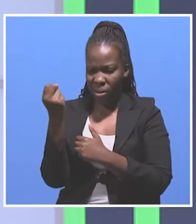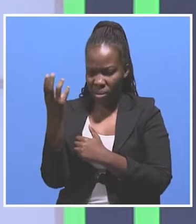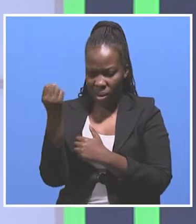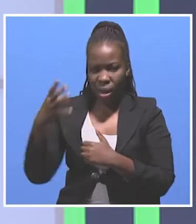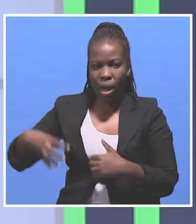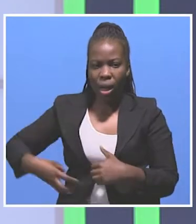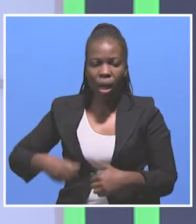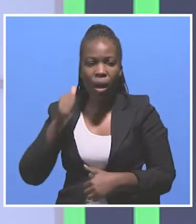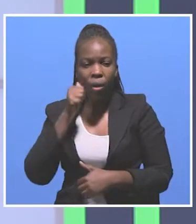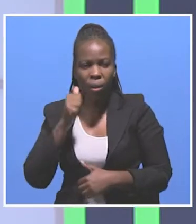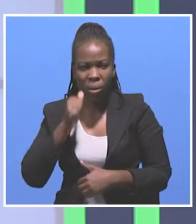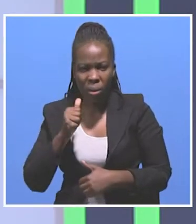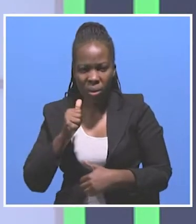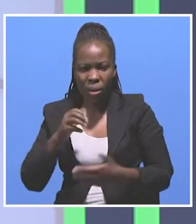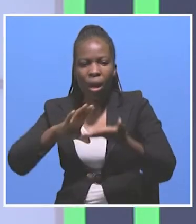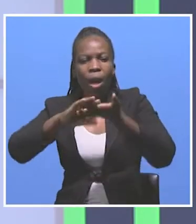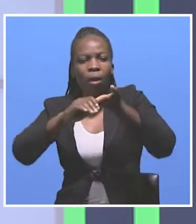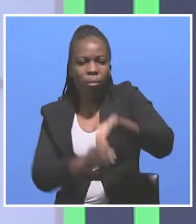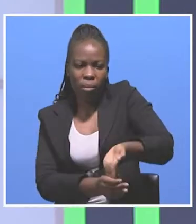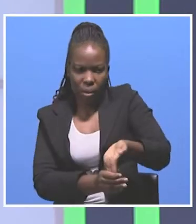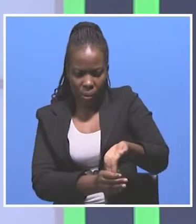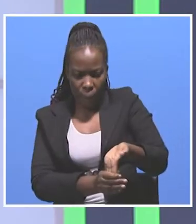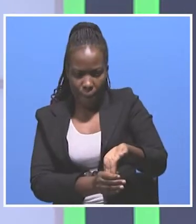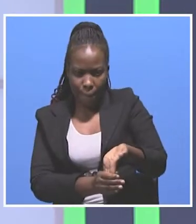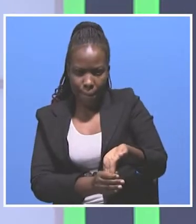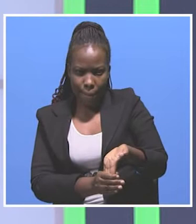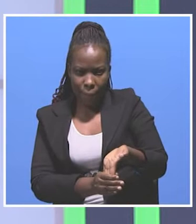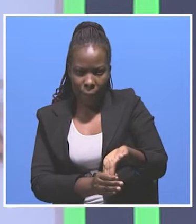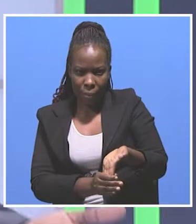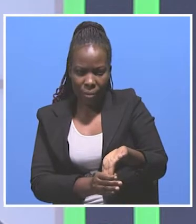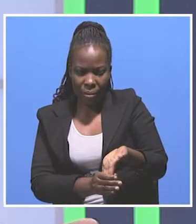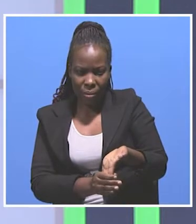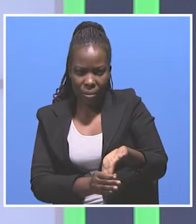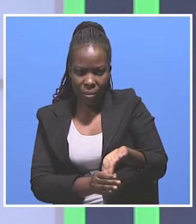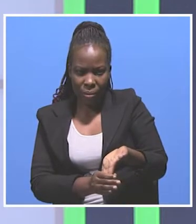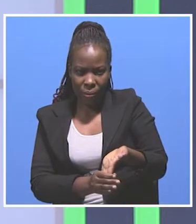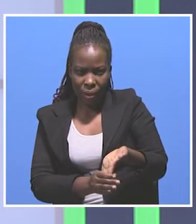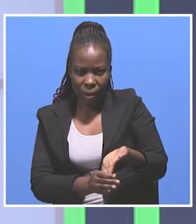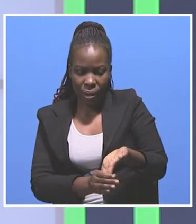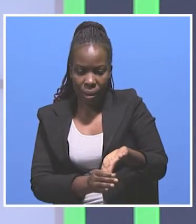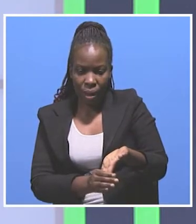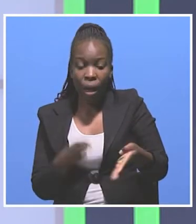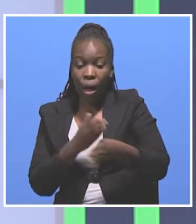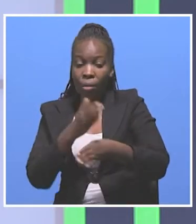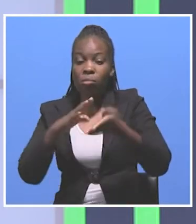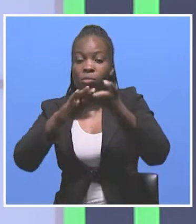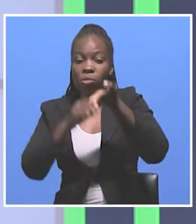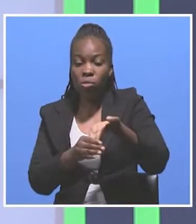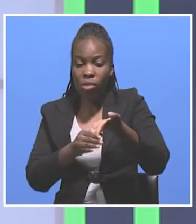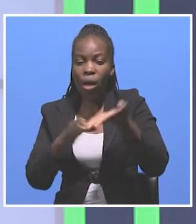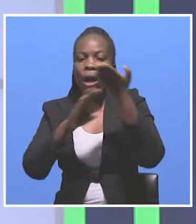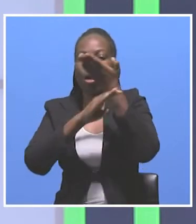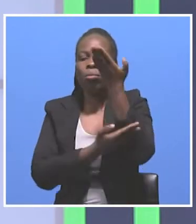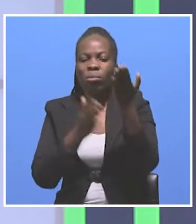those. And they've been defiled, and they are pregnant. You are